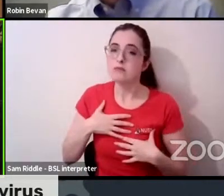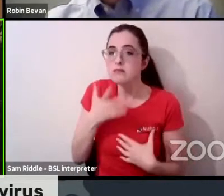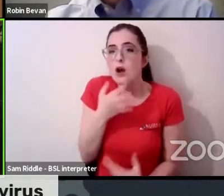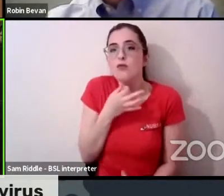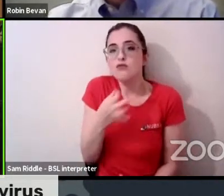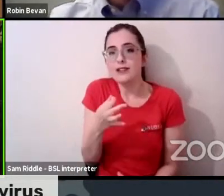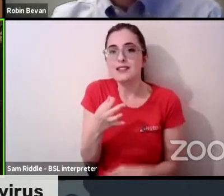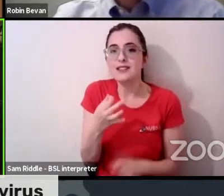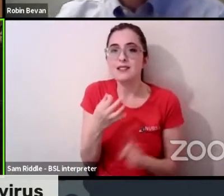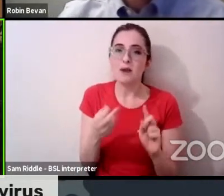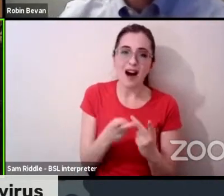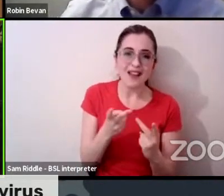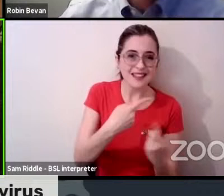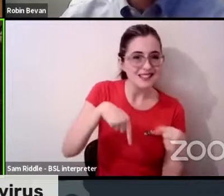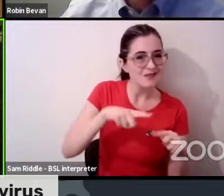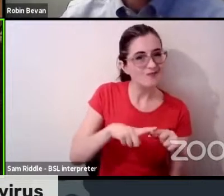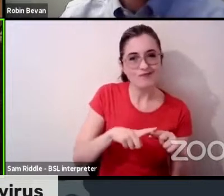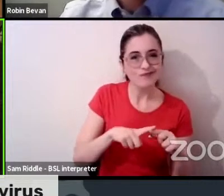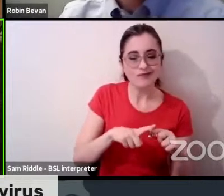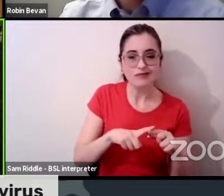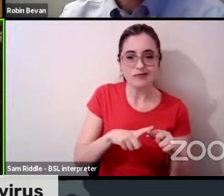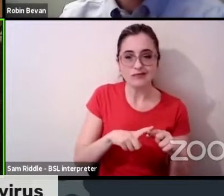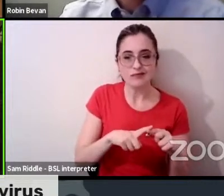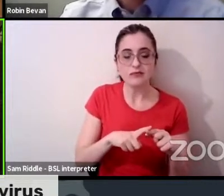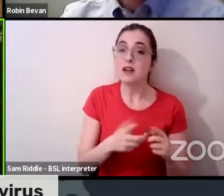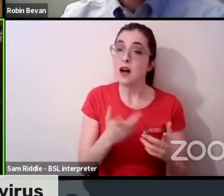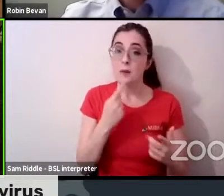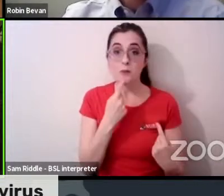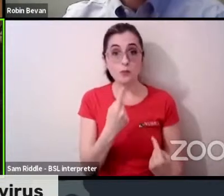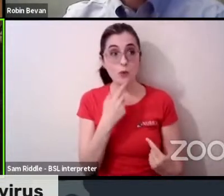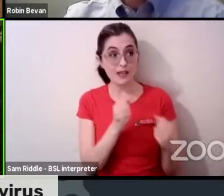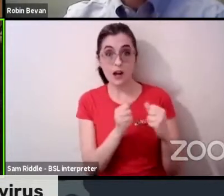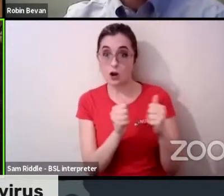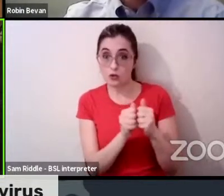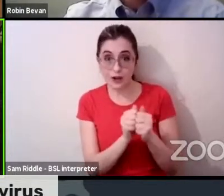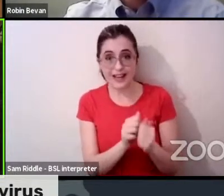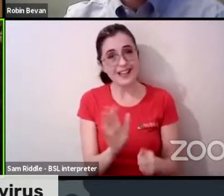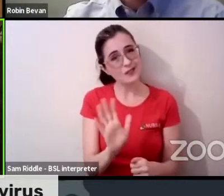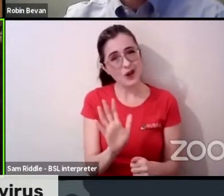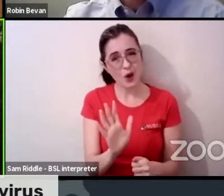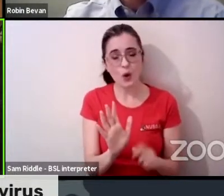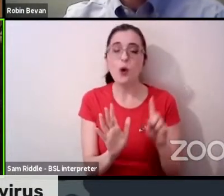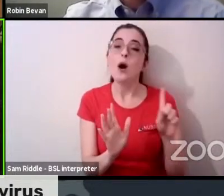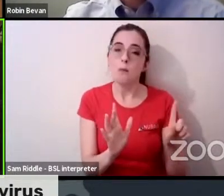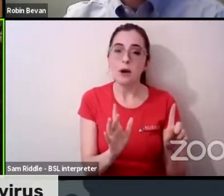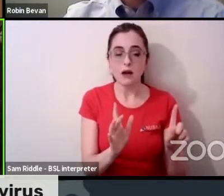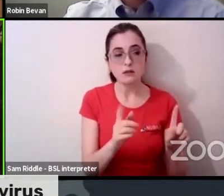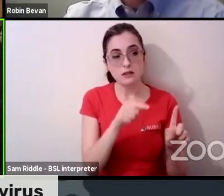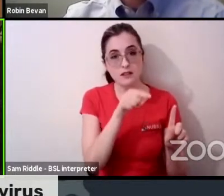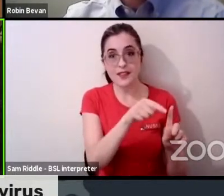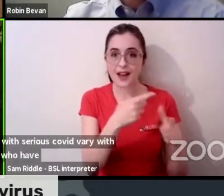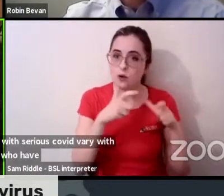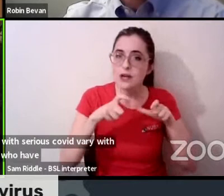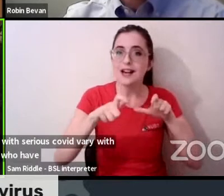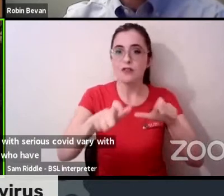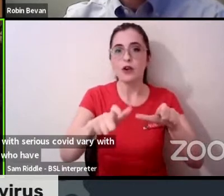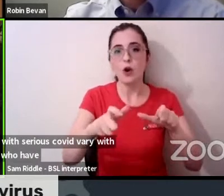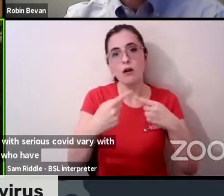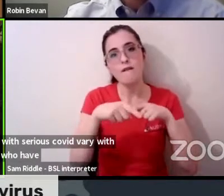I agree with them. That's what they told us, and they thought that going with age was the right thing. So we pressed the case in that conversation with